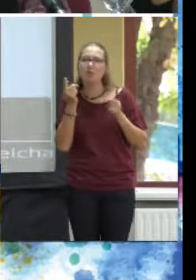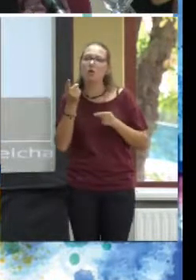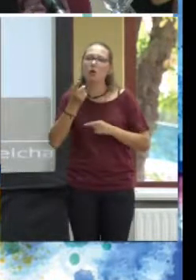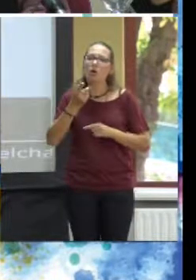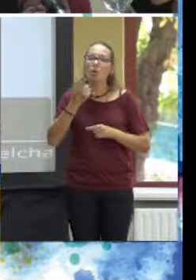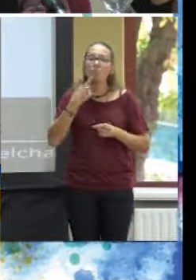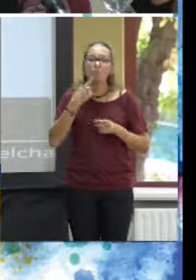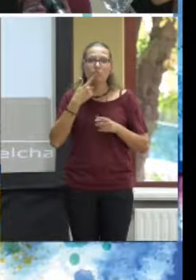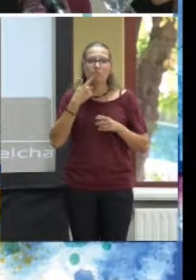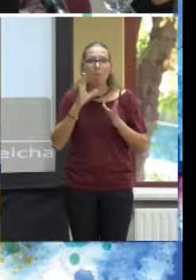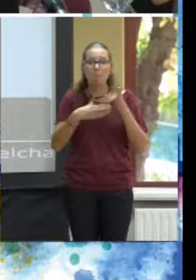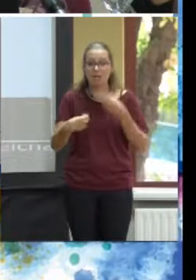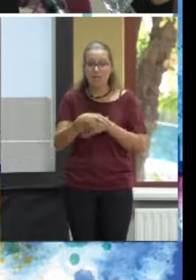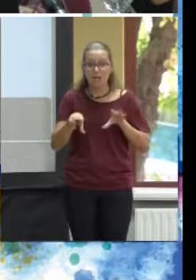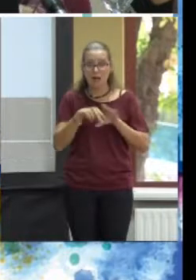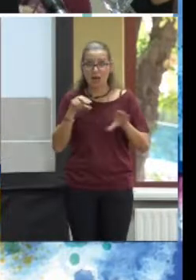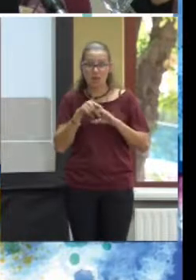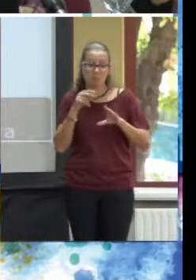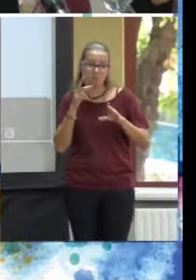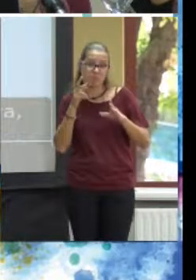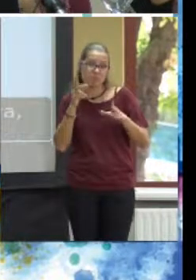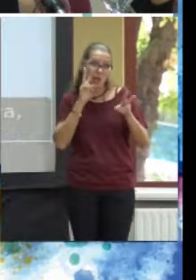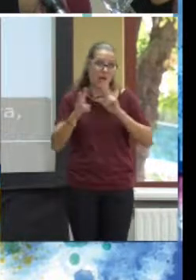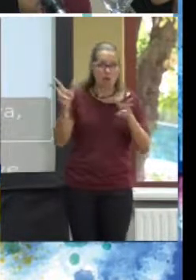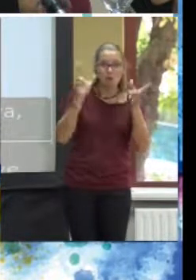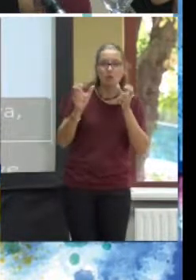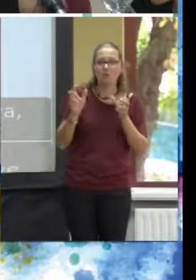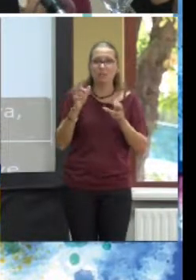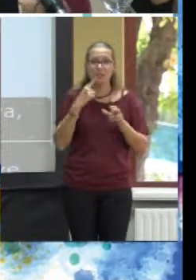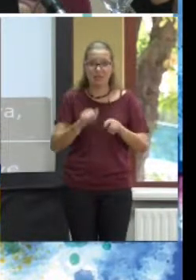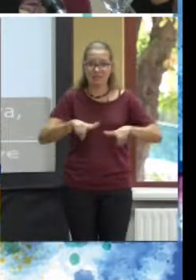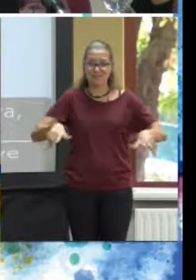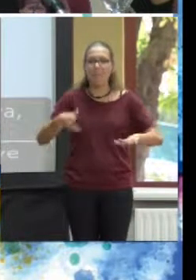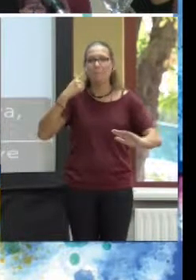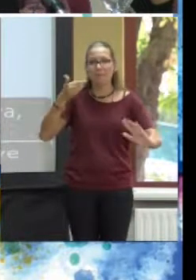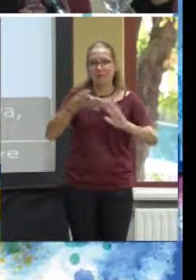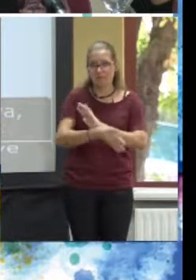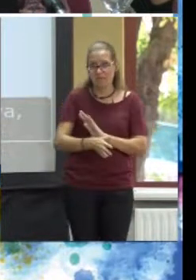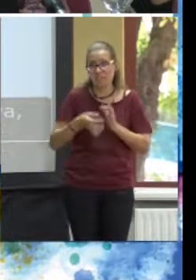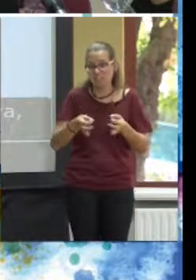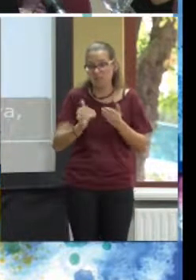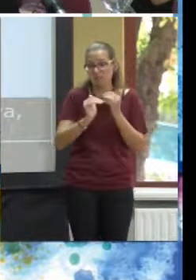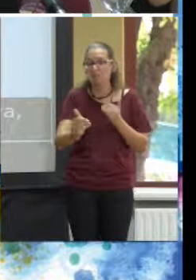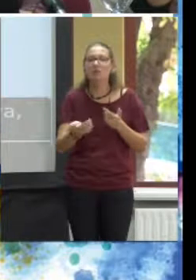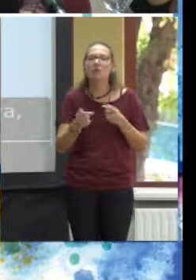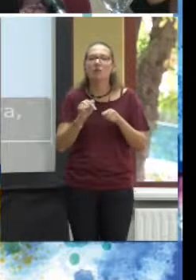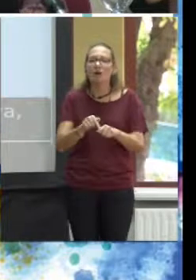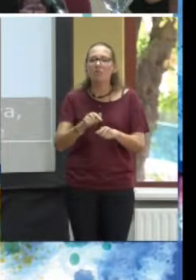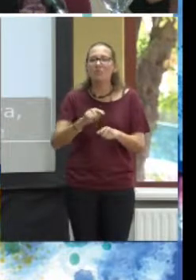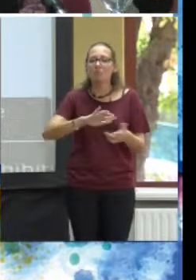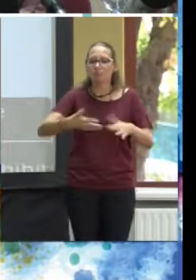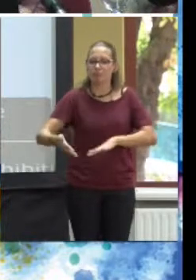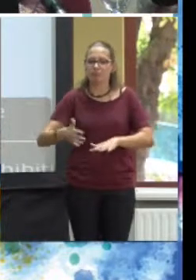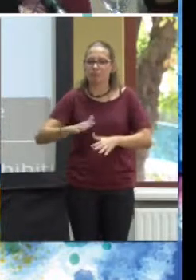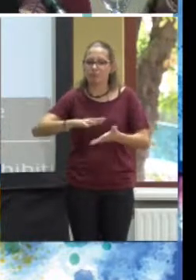people, we've subtitled all the audiovisuals of the permanent show exhibition. It's true that this new museum is